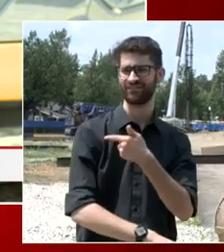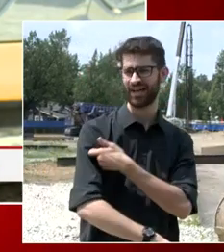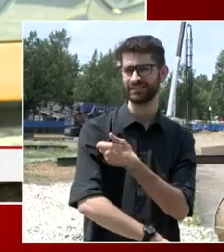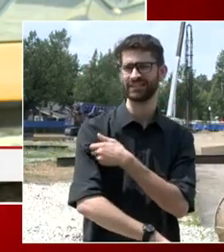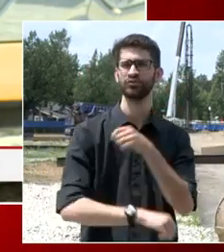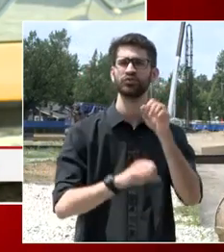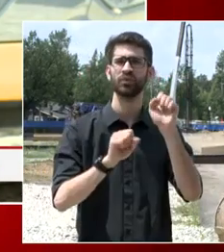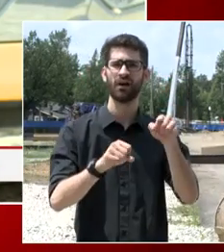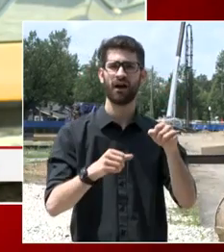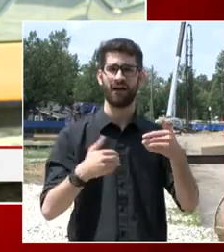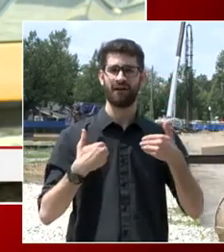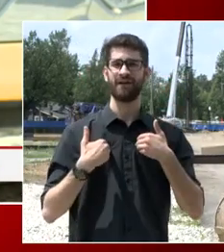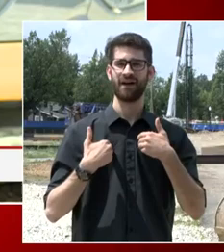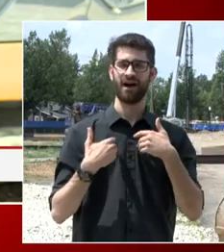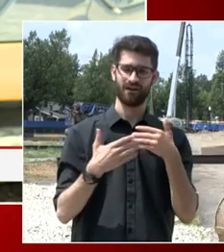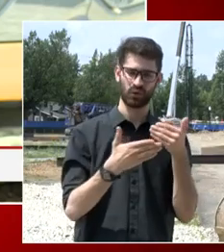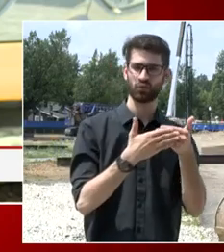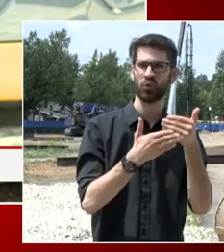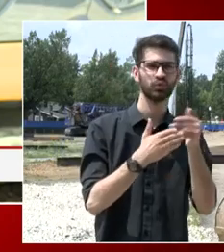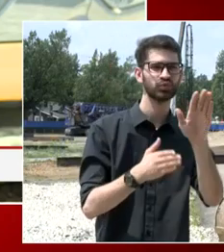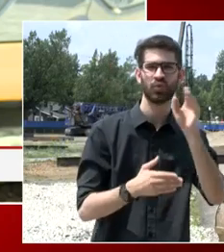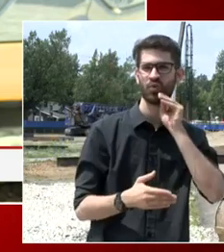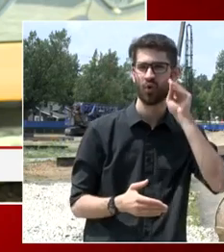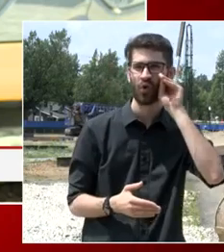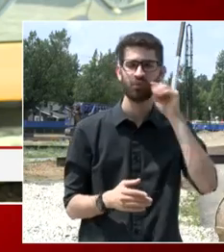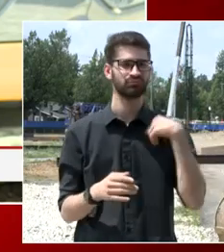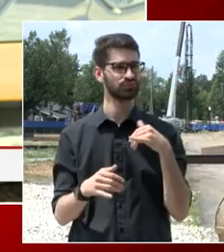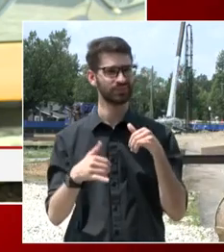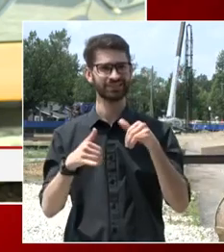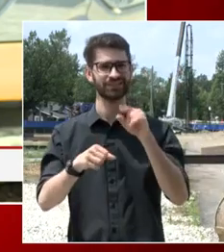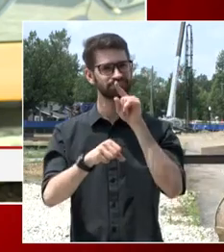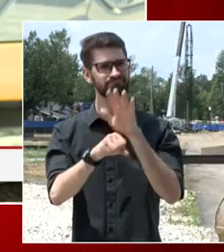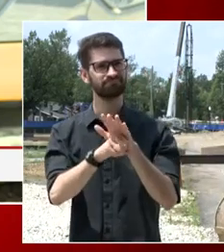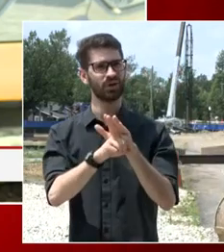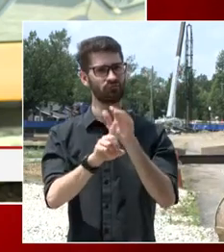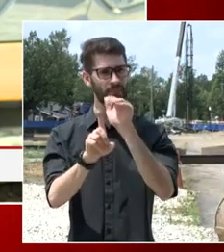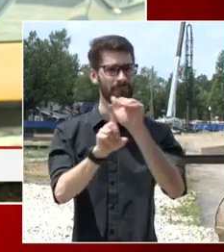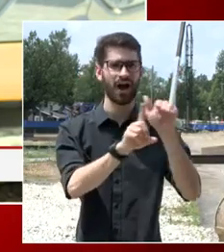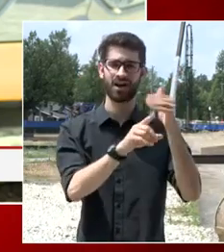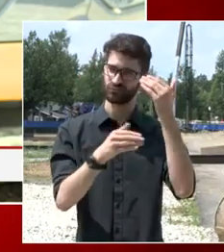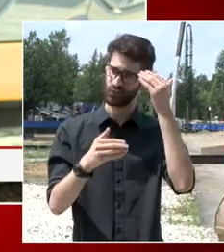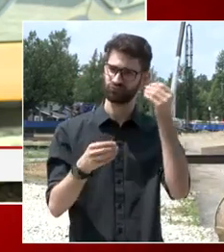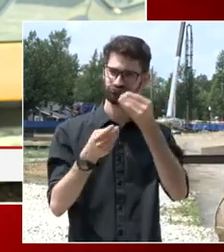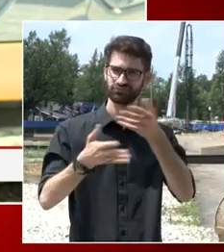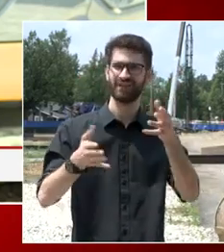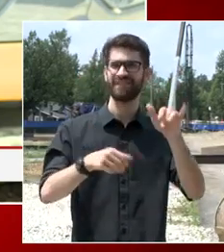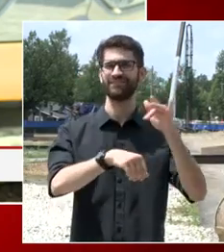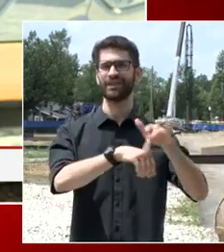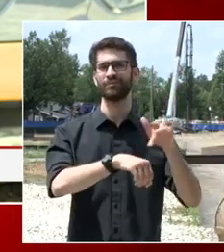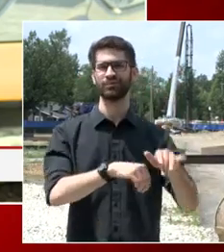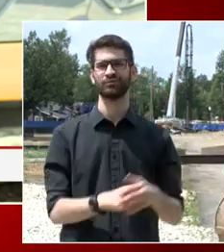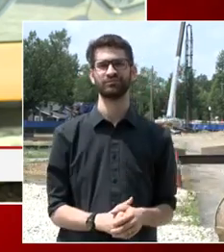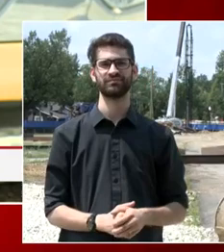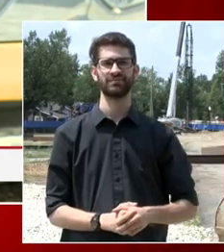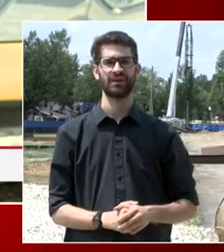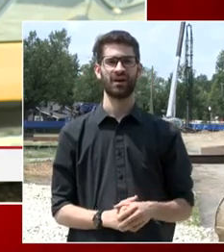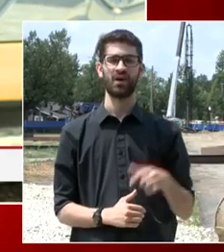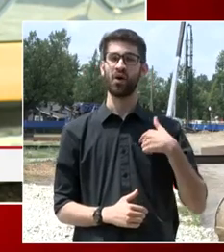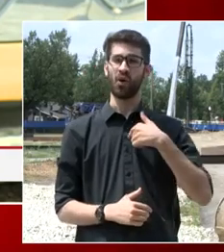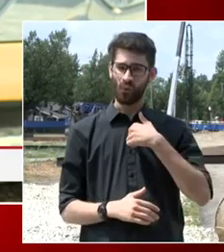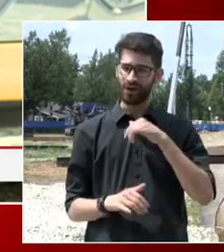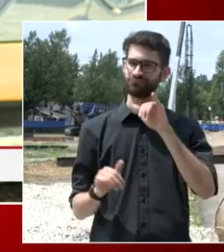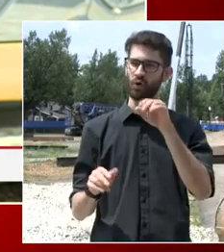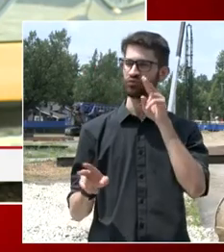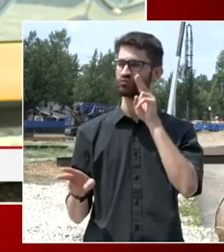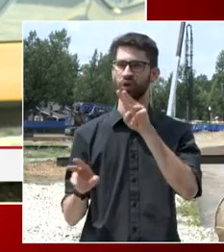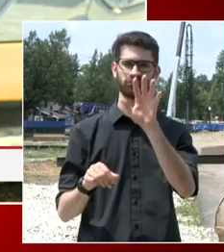get close to home. So we continue to remind our folks to do that. We look across the country, of course, and across